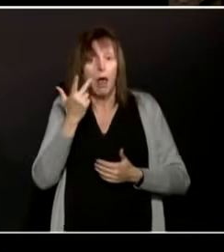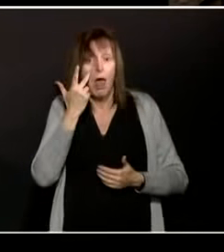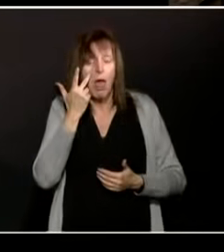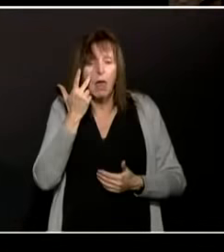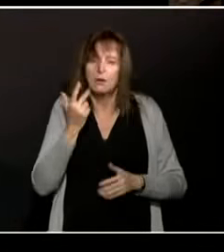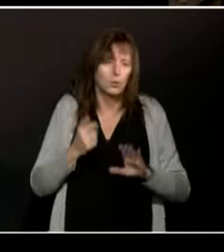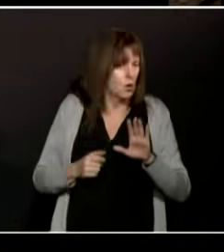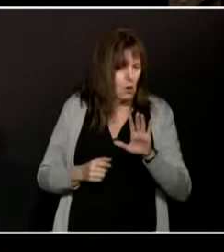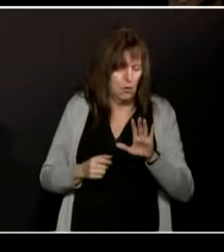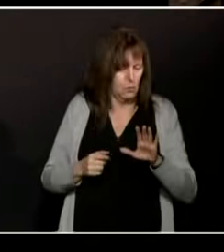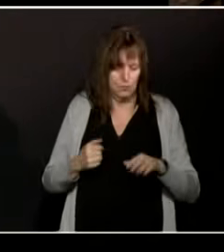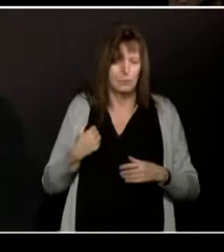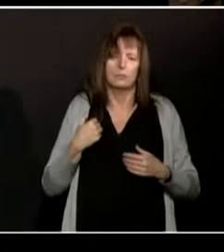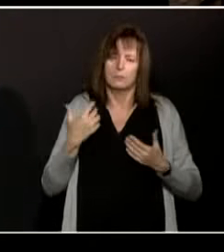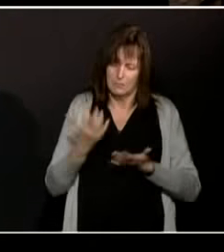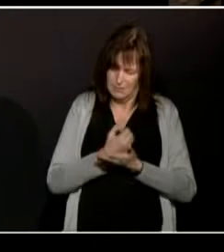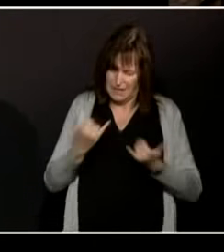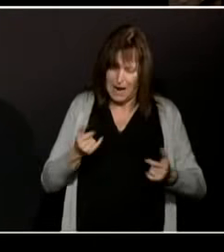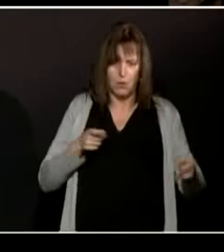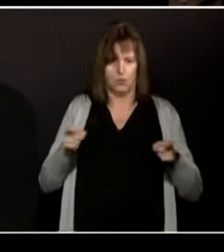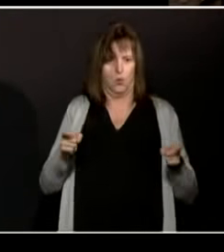Follow up, and this is the last question.